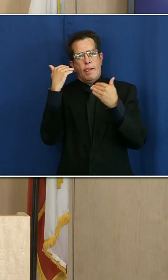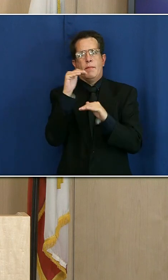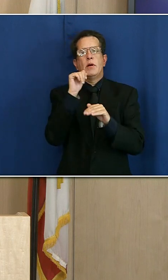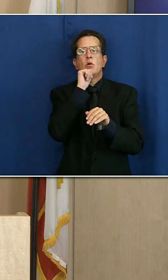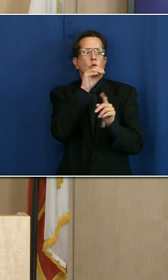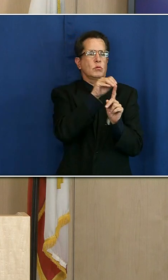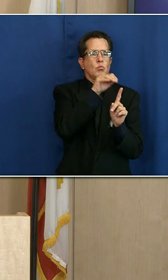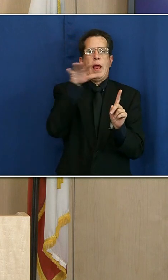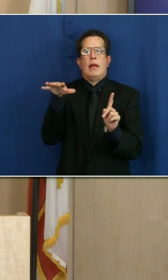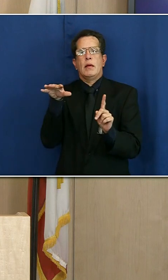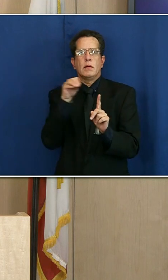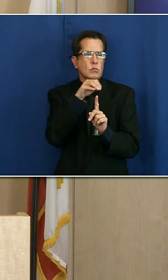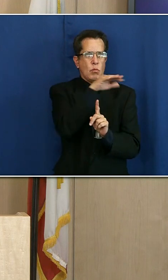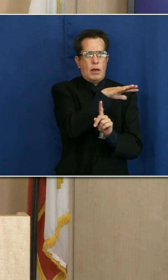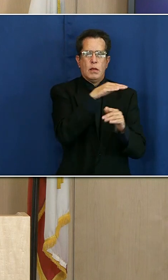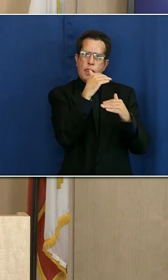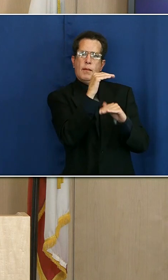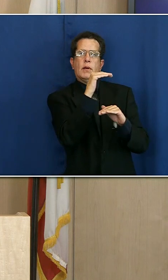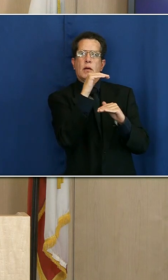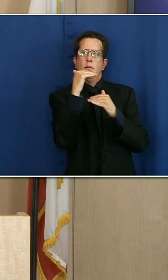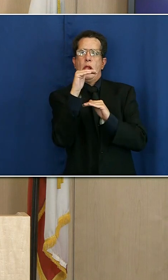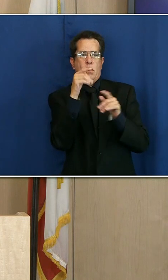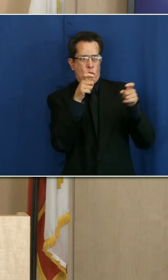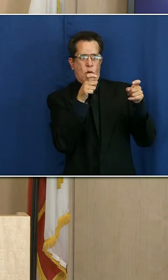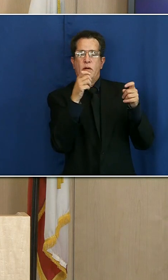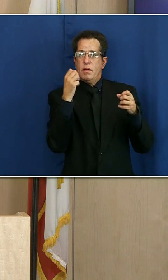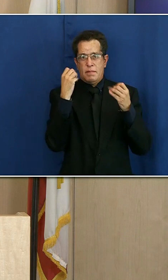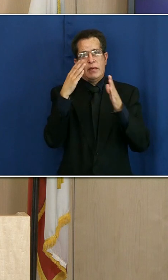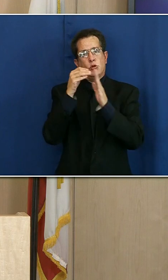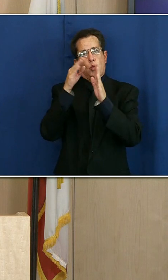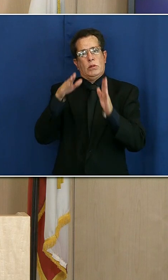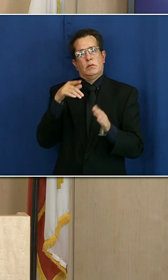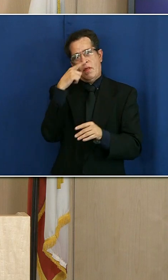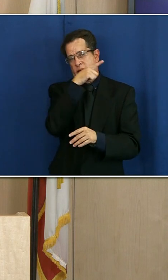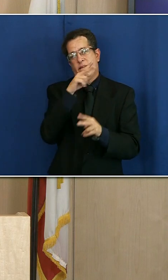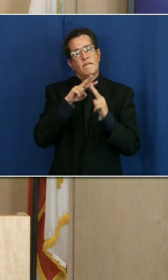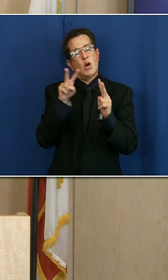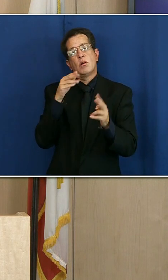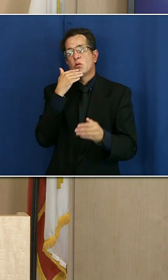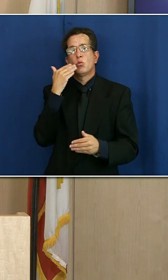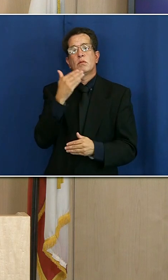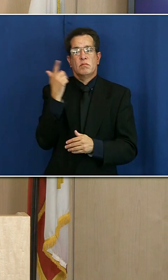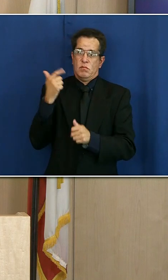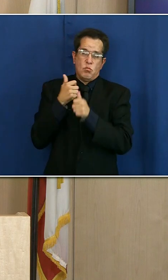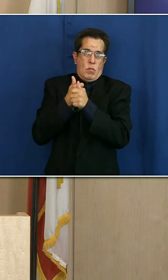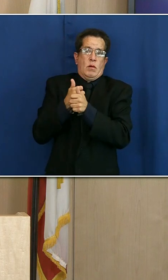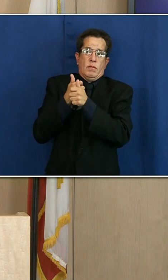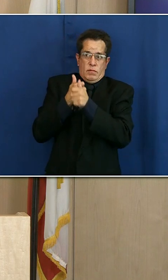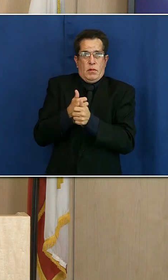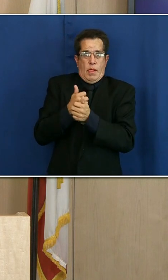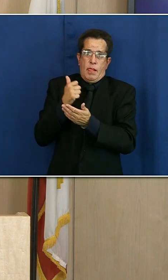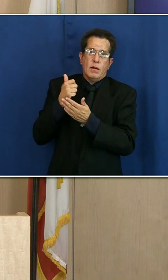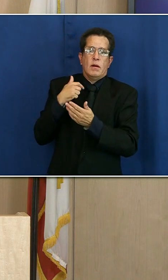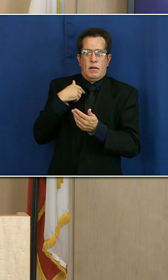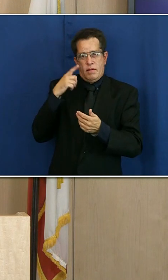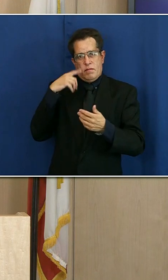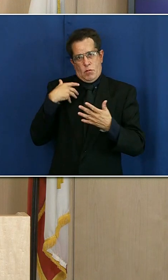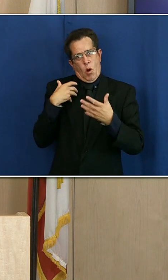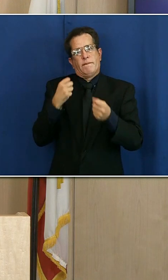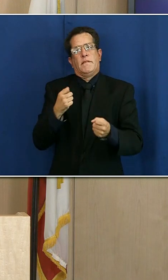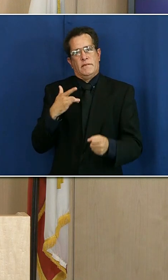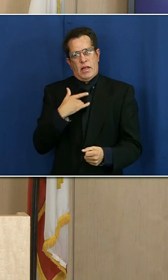transmission. And the students are being extremely cooperative. And I think, again, I feel confident that we are, in